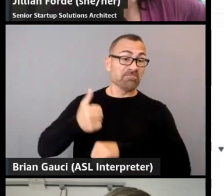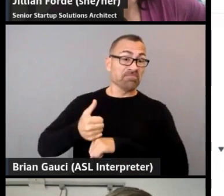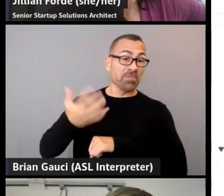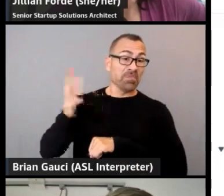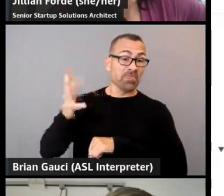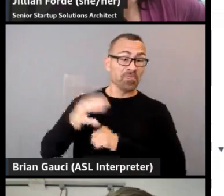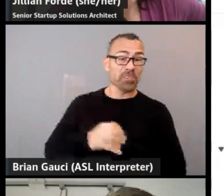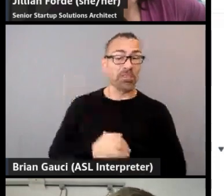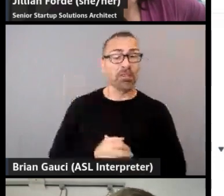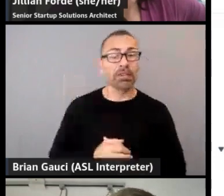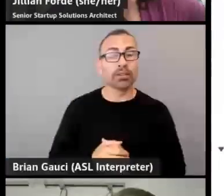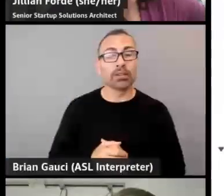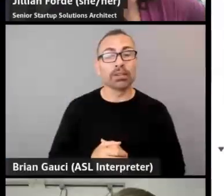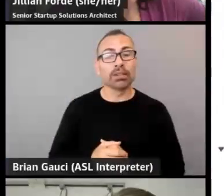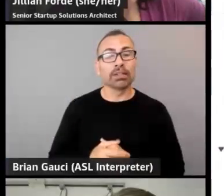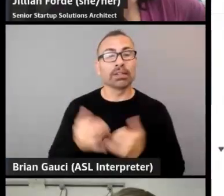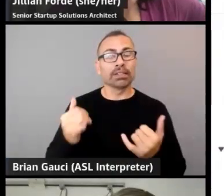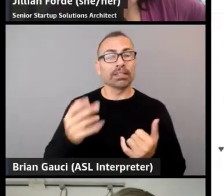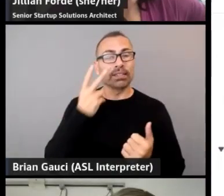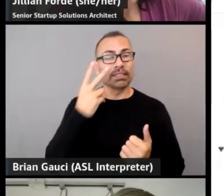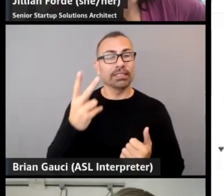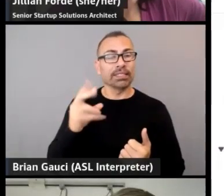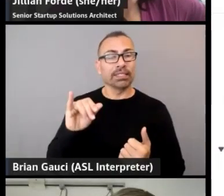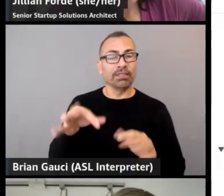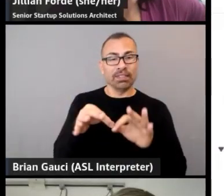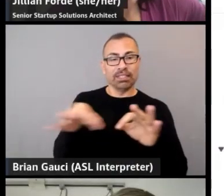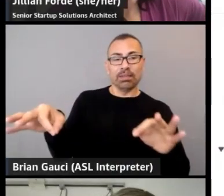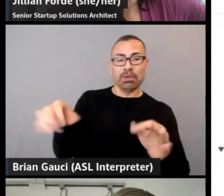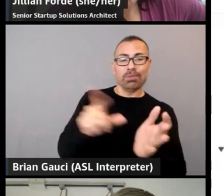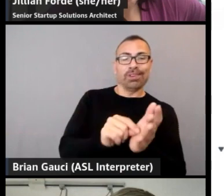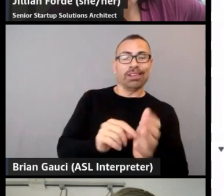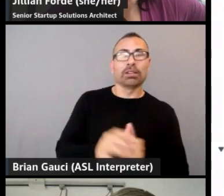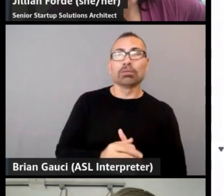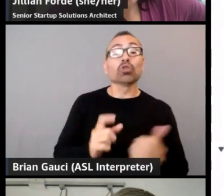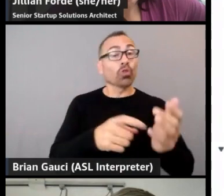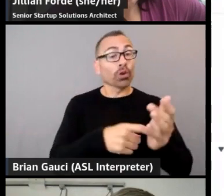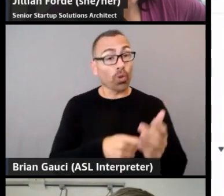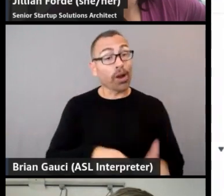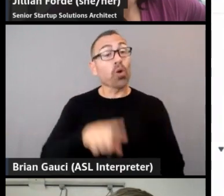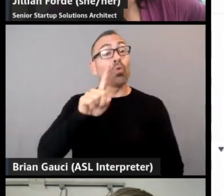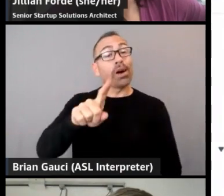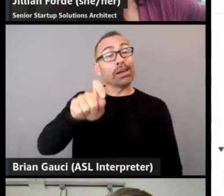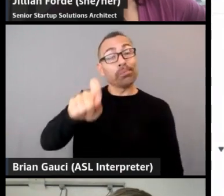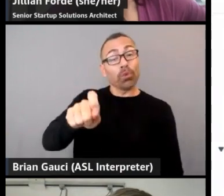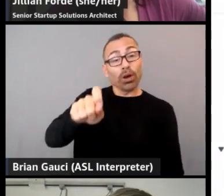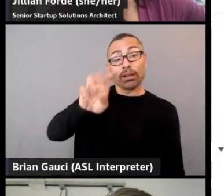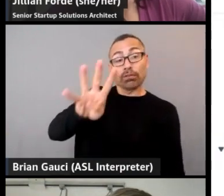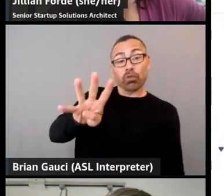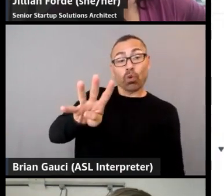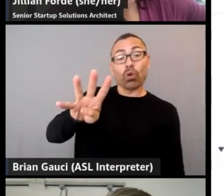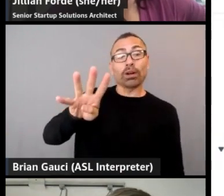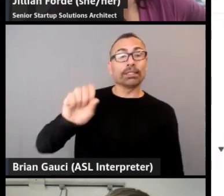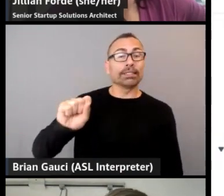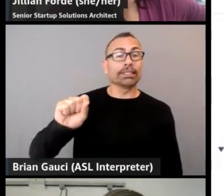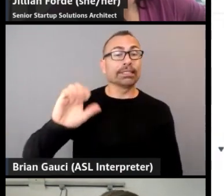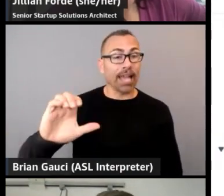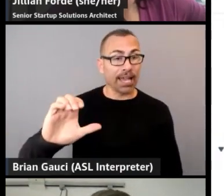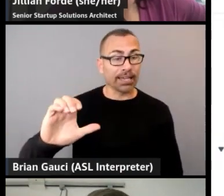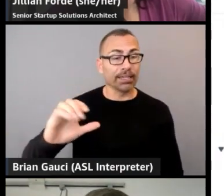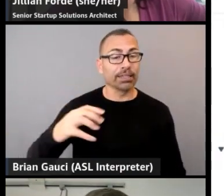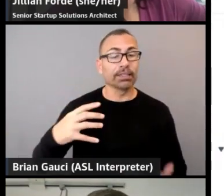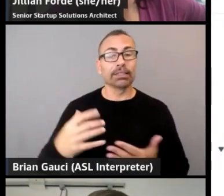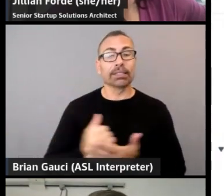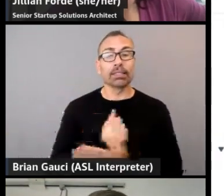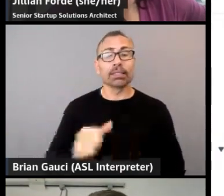And let's see if it's going to print the statement. Okay, so it took 1.4 seconds to get a